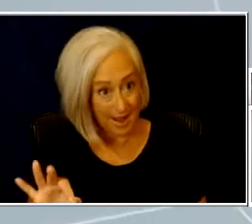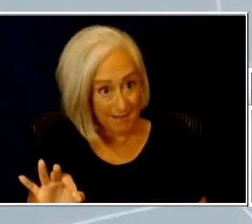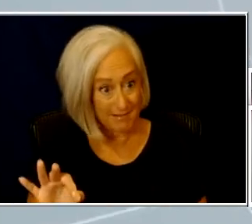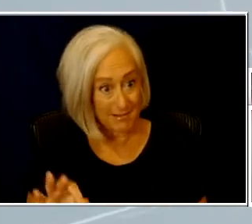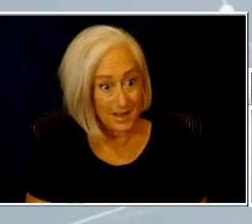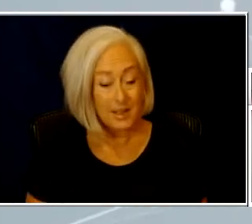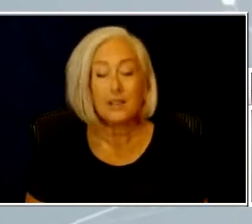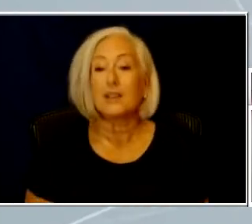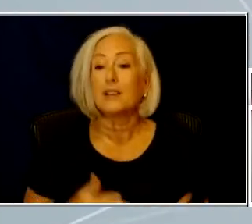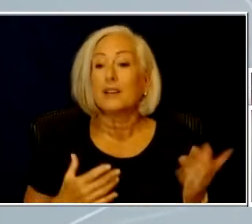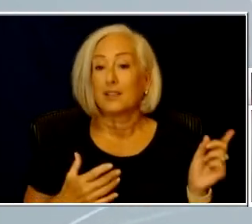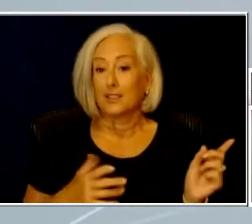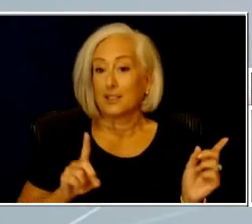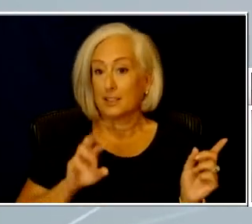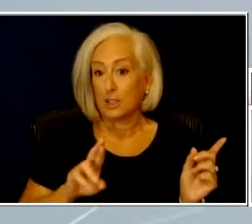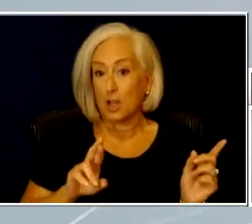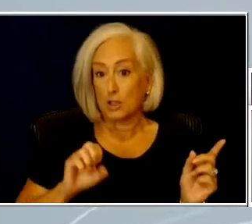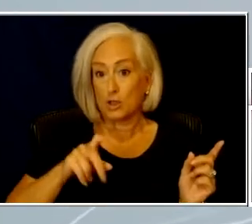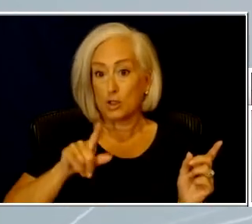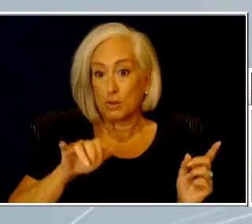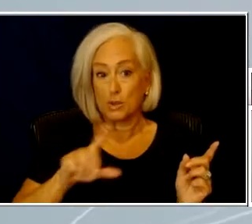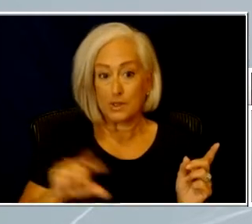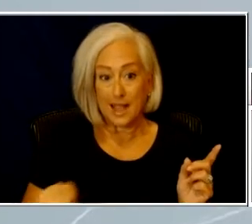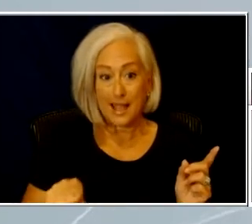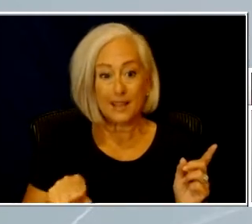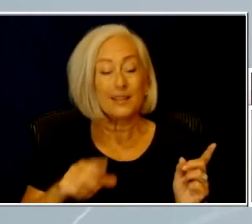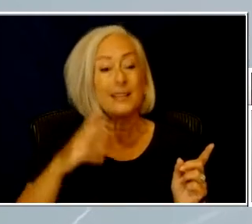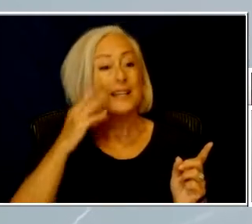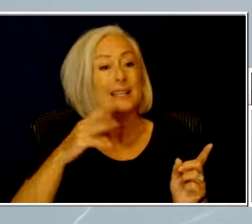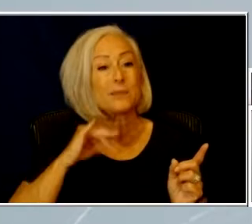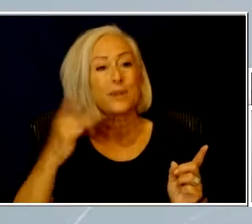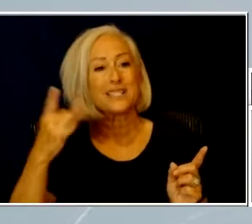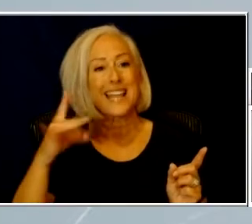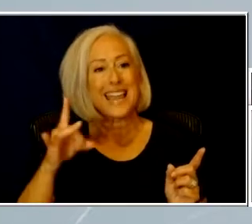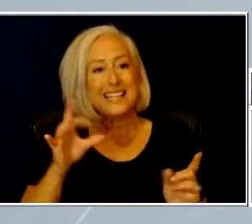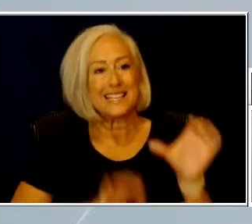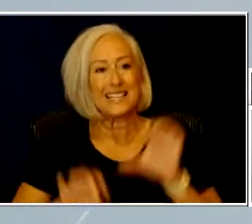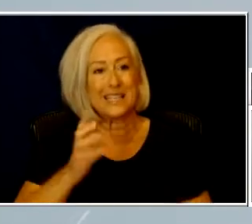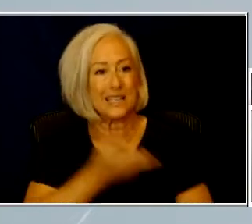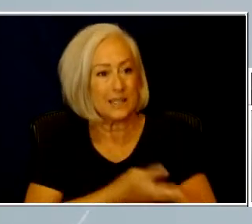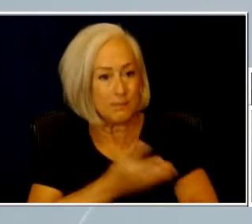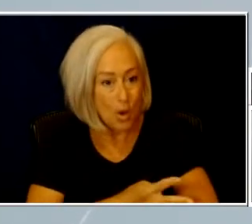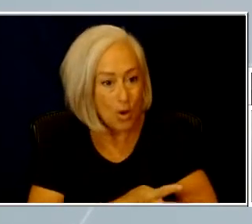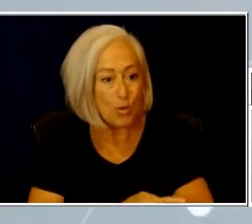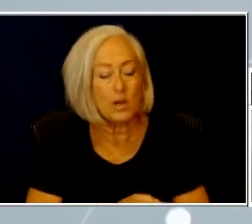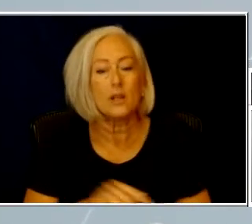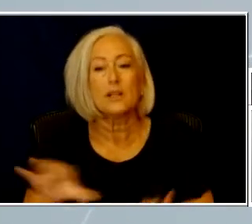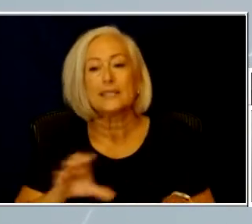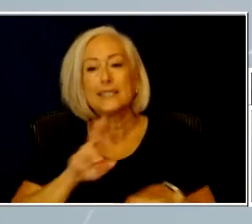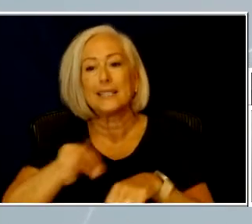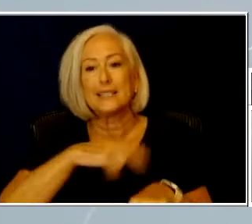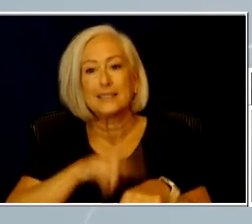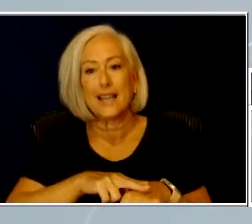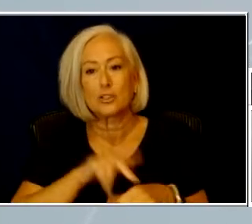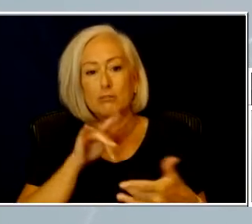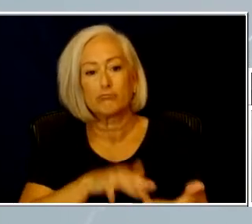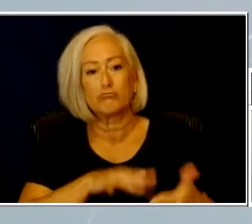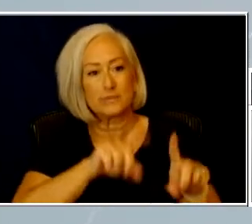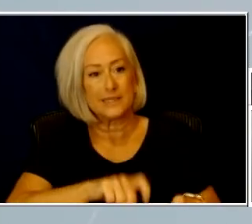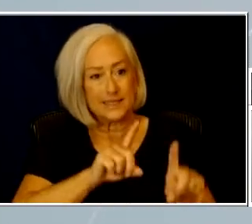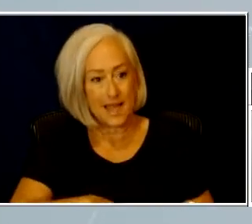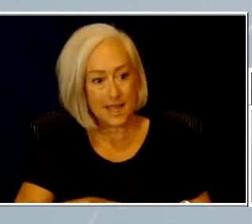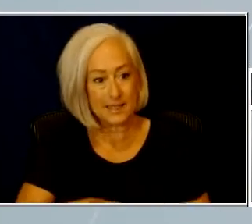through 18 rounds of chemo. You took part in a national trial. Your cancer returned 2 years later, it was 2019,